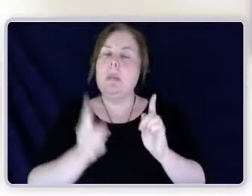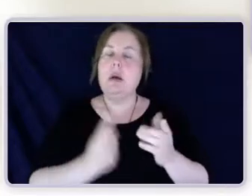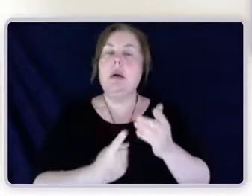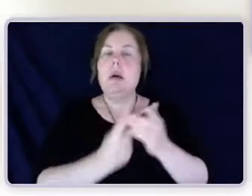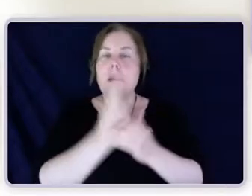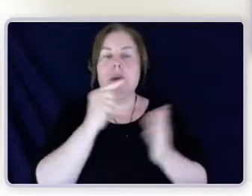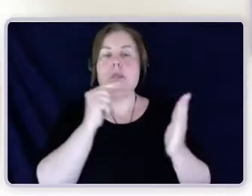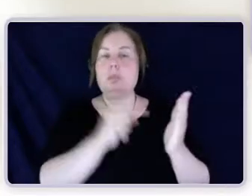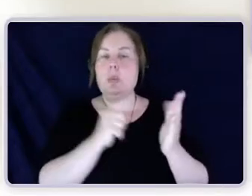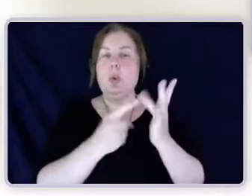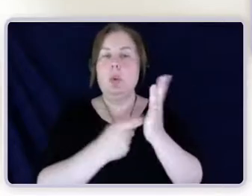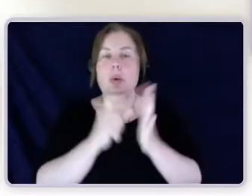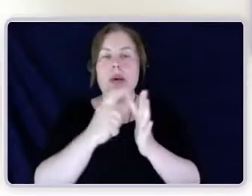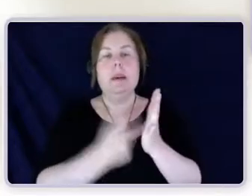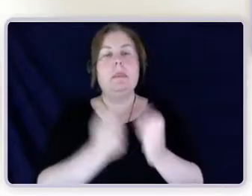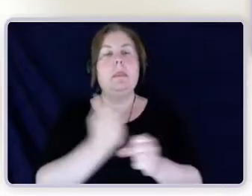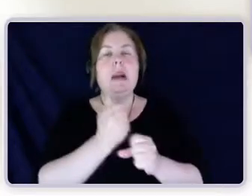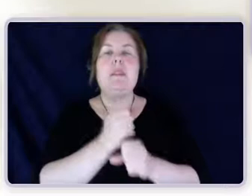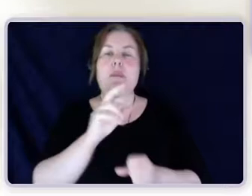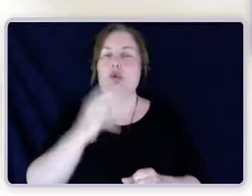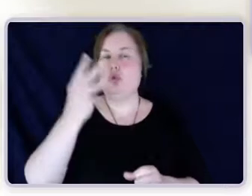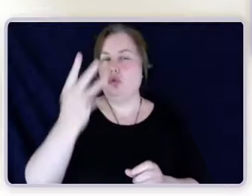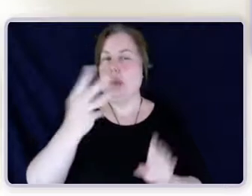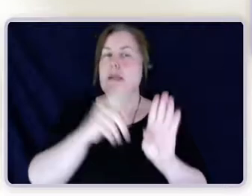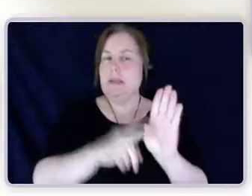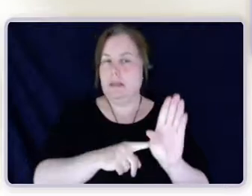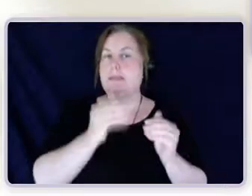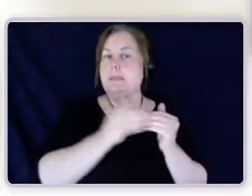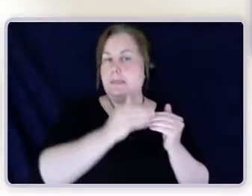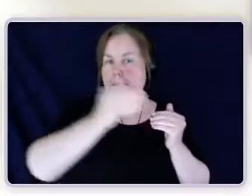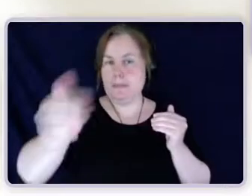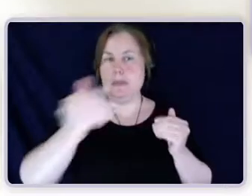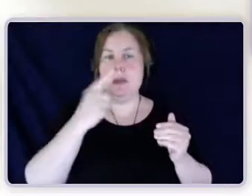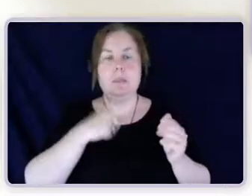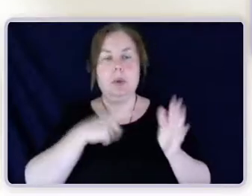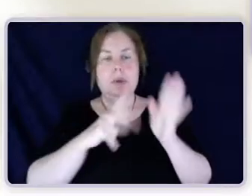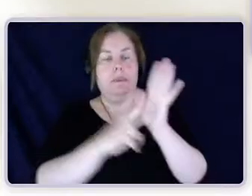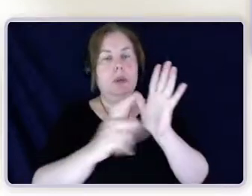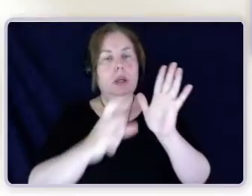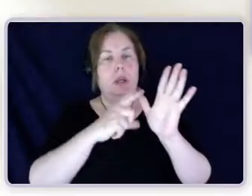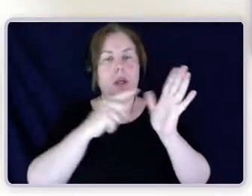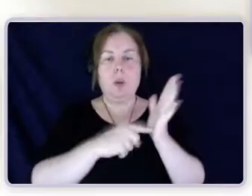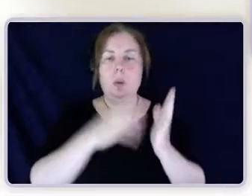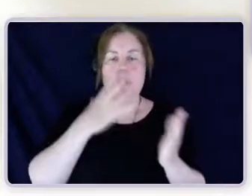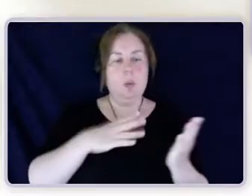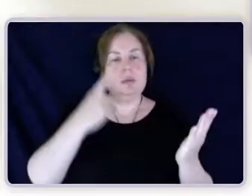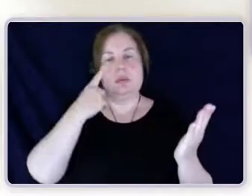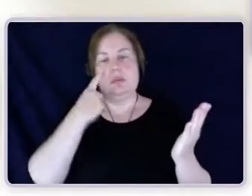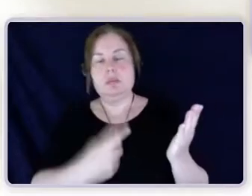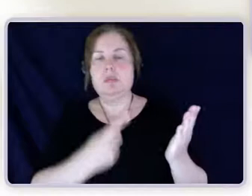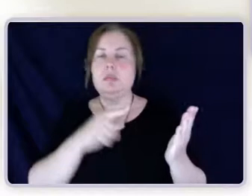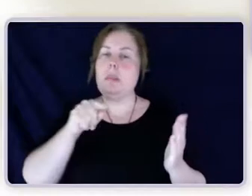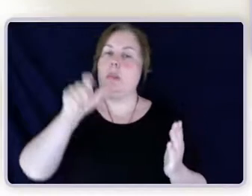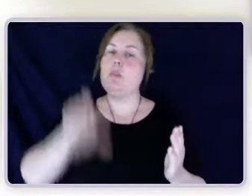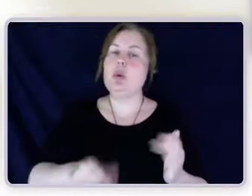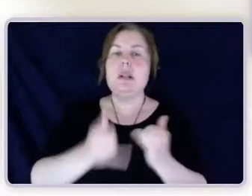3 years because the tribunal, the VCAT, wishes to see some, as much as possible, some stability in